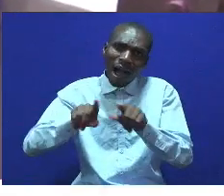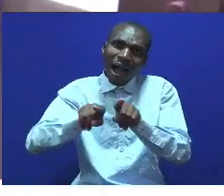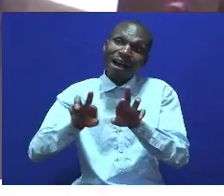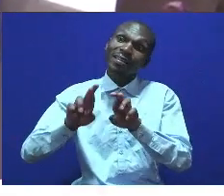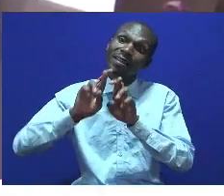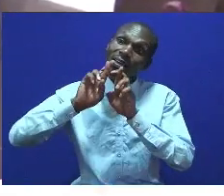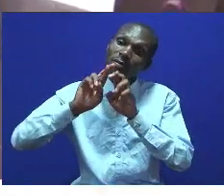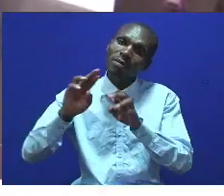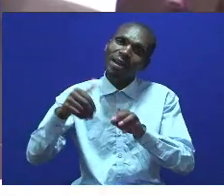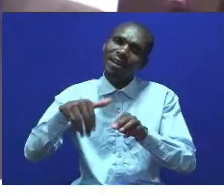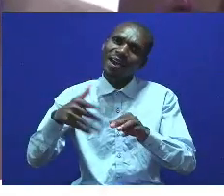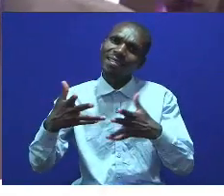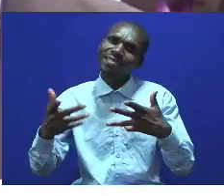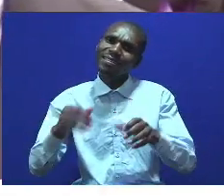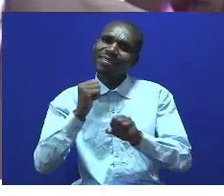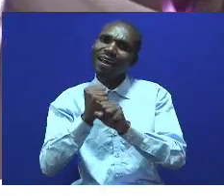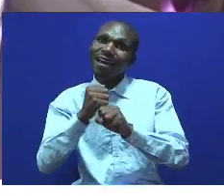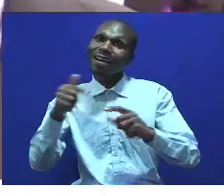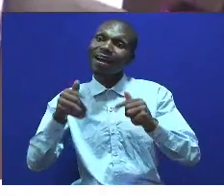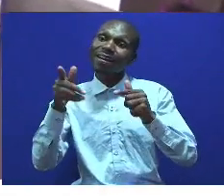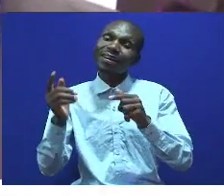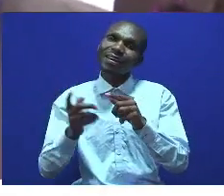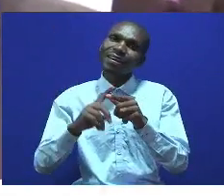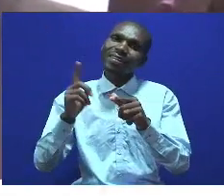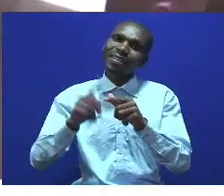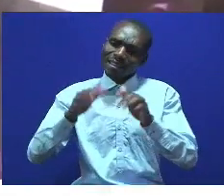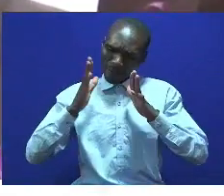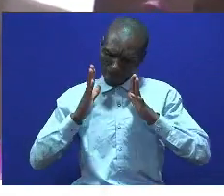of any subsequent attack against him,